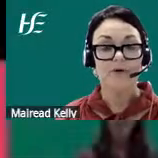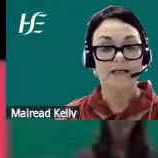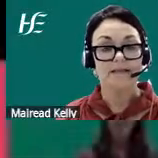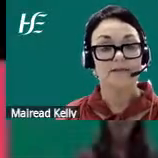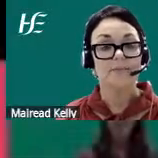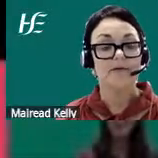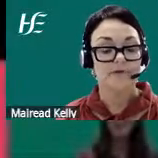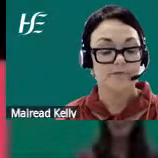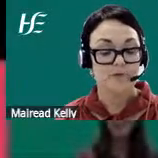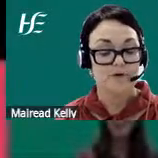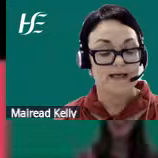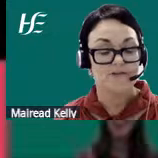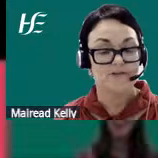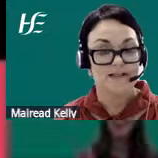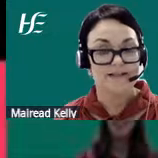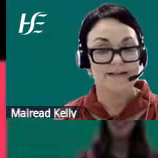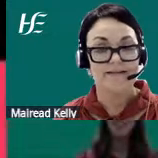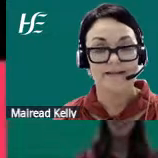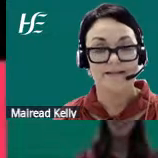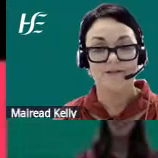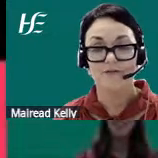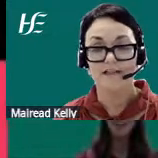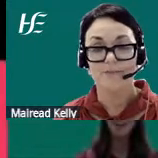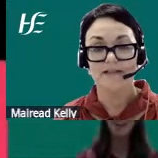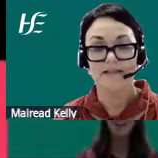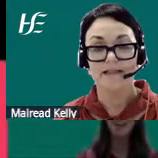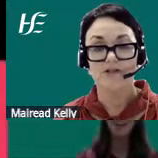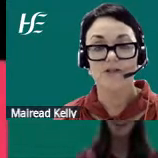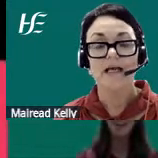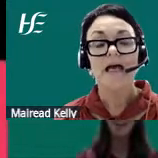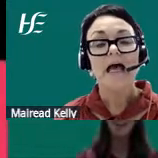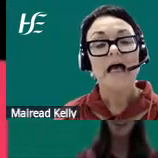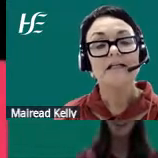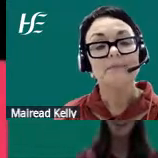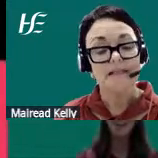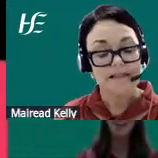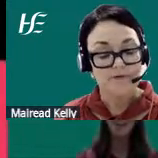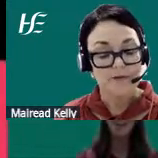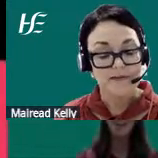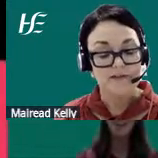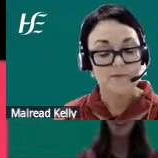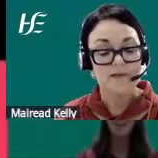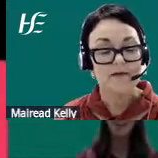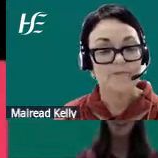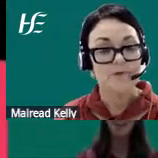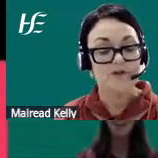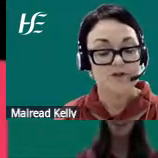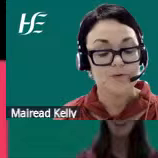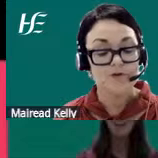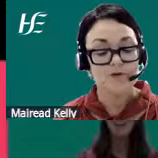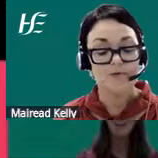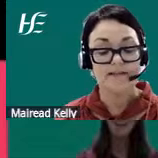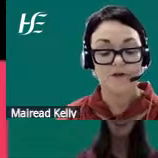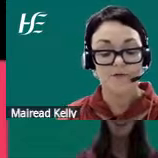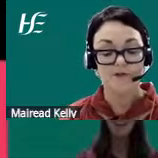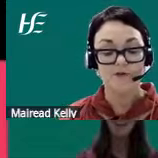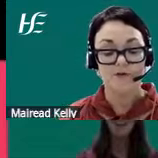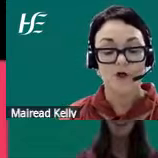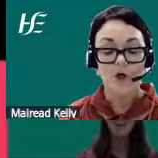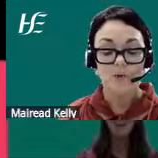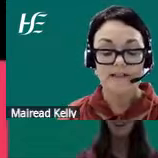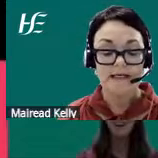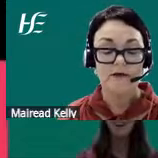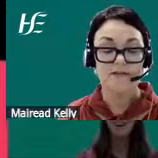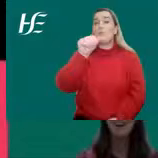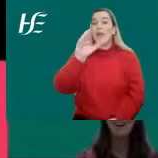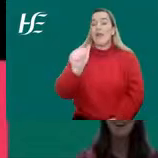to practice some pelvic floor exercises during this presentation. And immediately following this, we will have Nuala Chute, who is a service user,